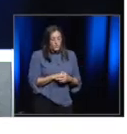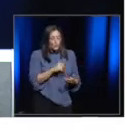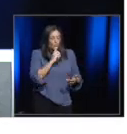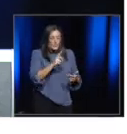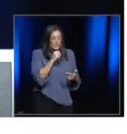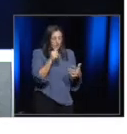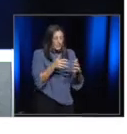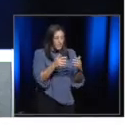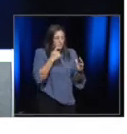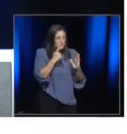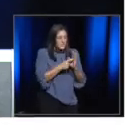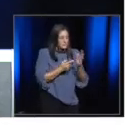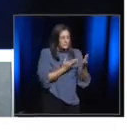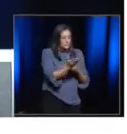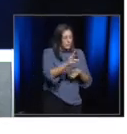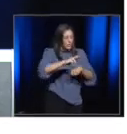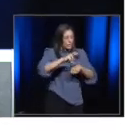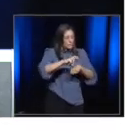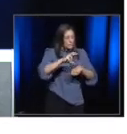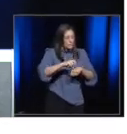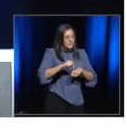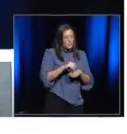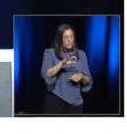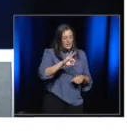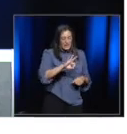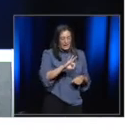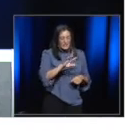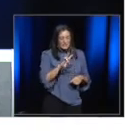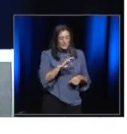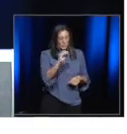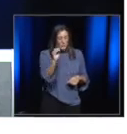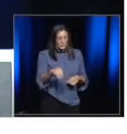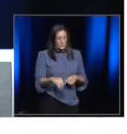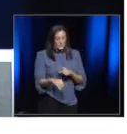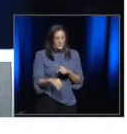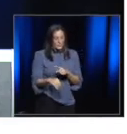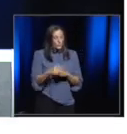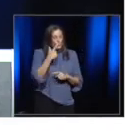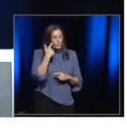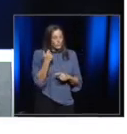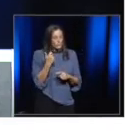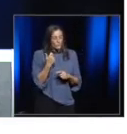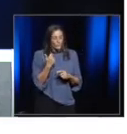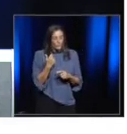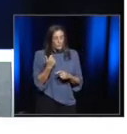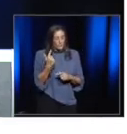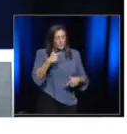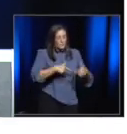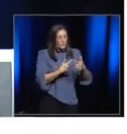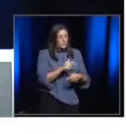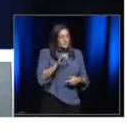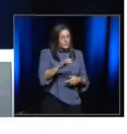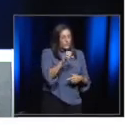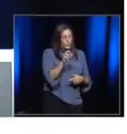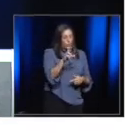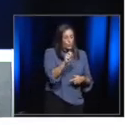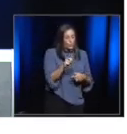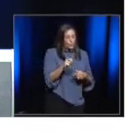of detections, with 97% of them coming from the dolphin's core habitat.